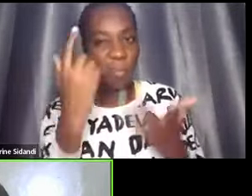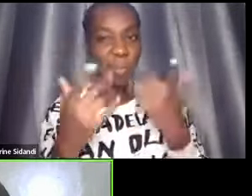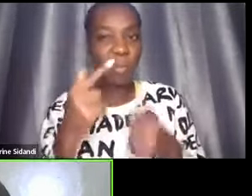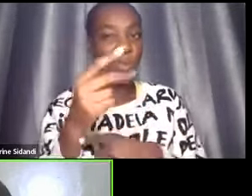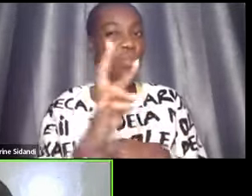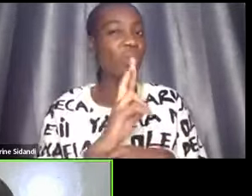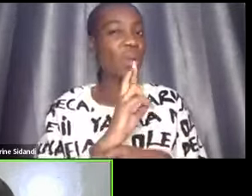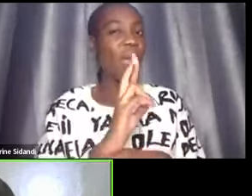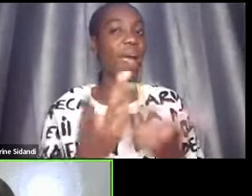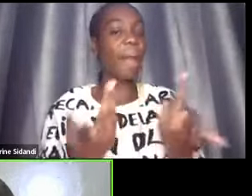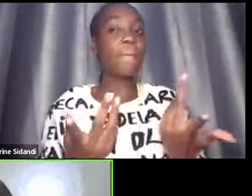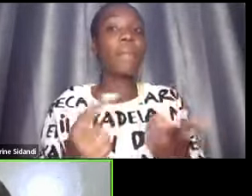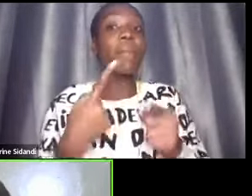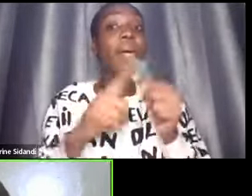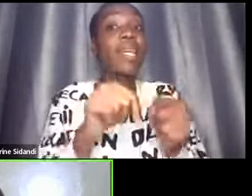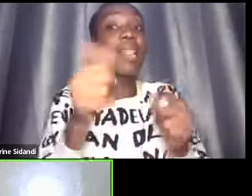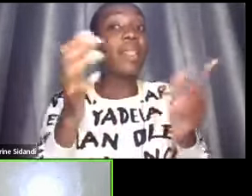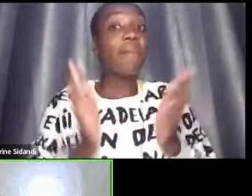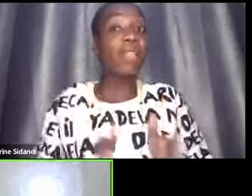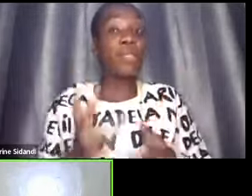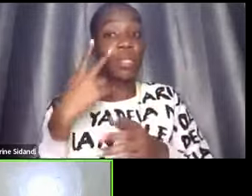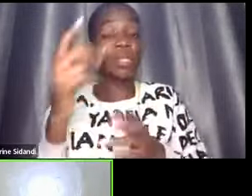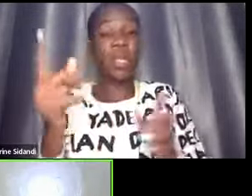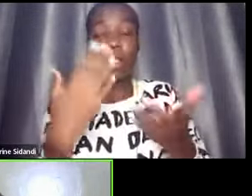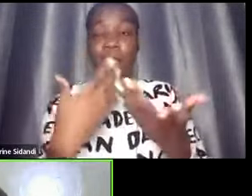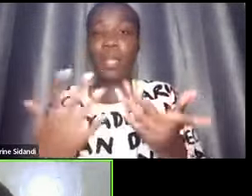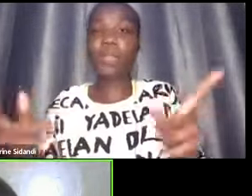see things the same way. That's the reason why we have